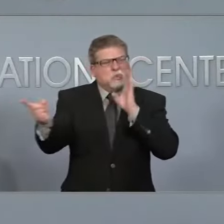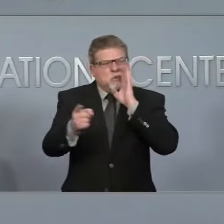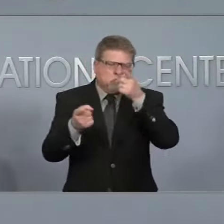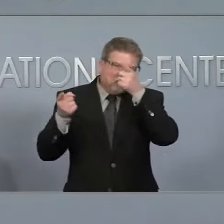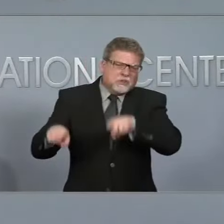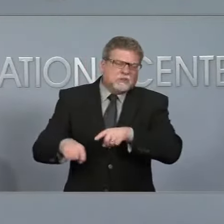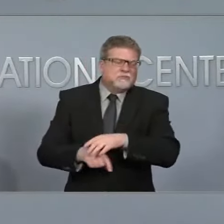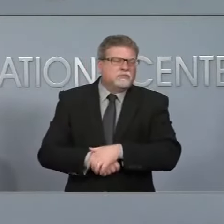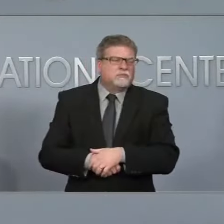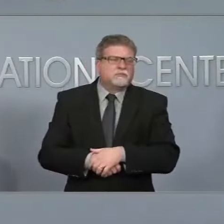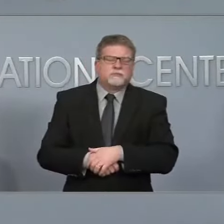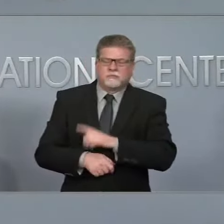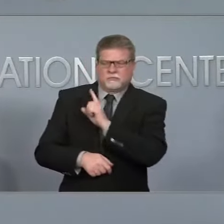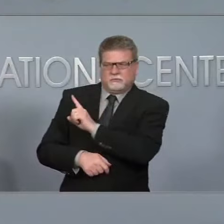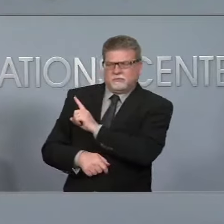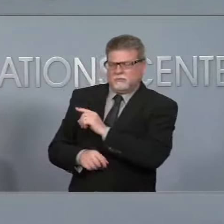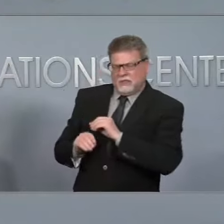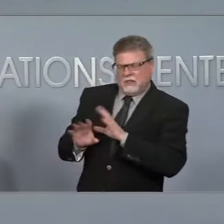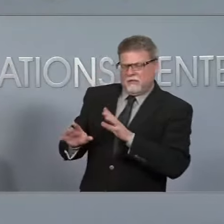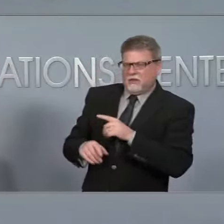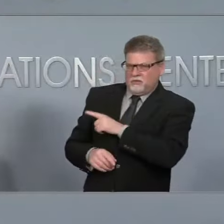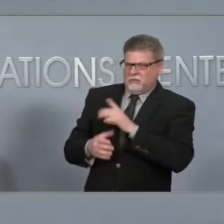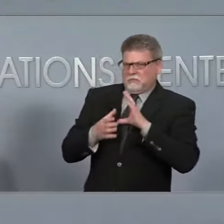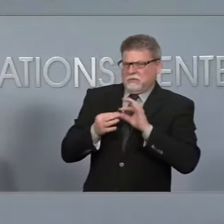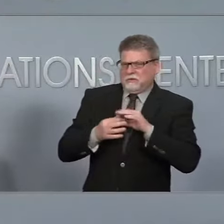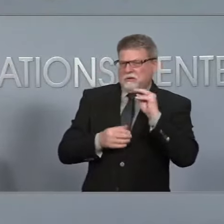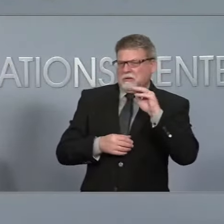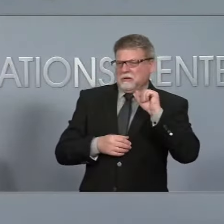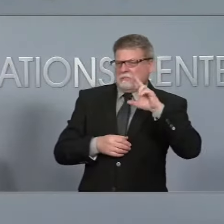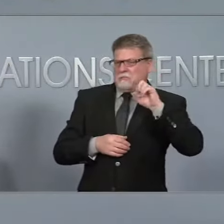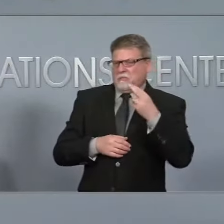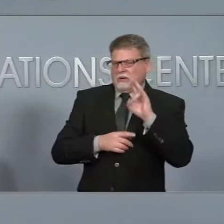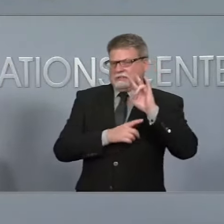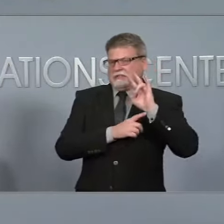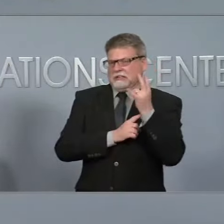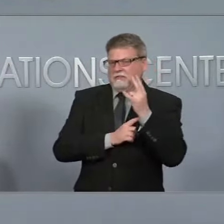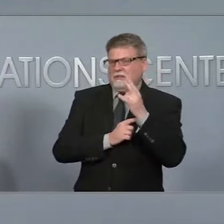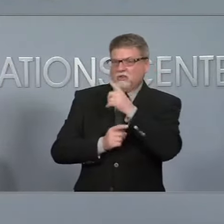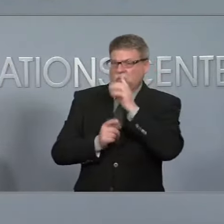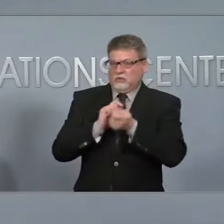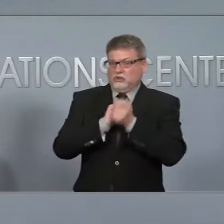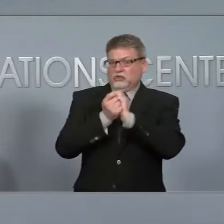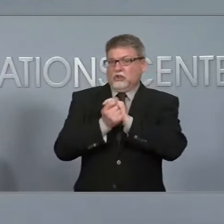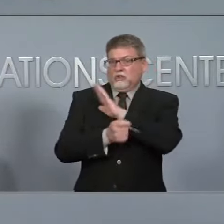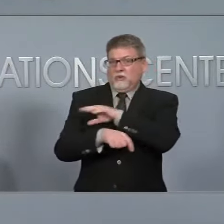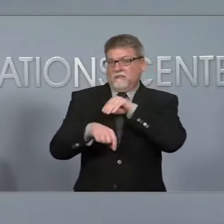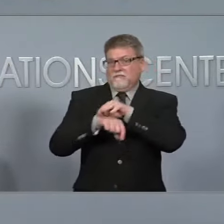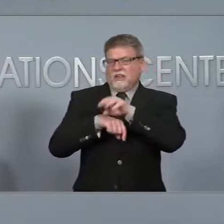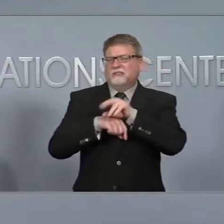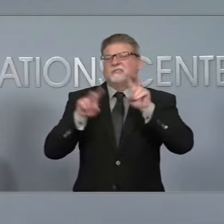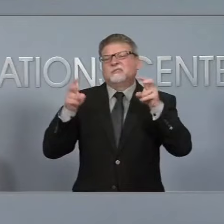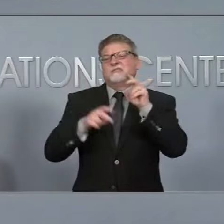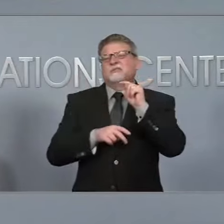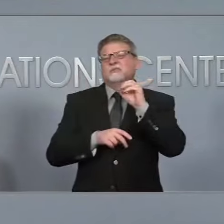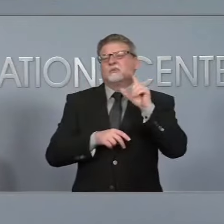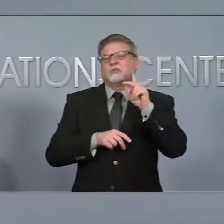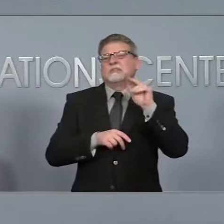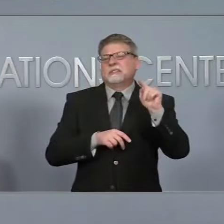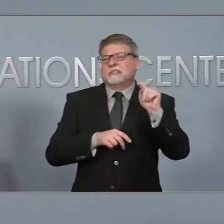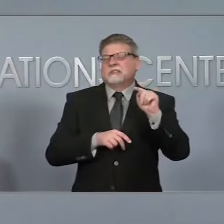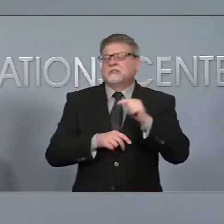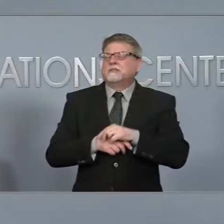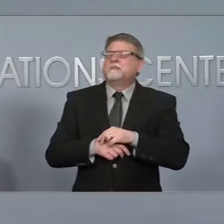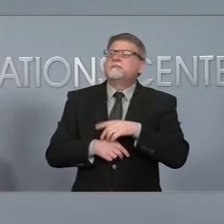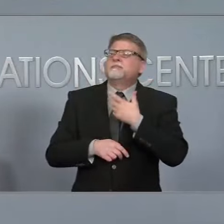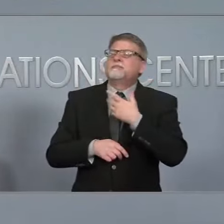here, because you mentioned March 7th as when the toolkit is going to be updated, where you encourage all schools to lift their mandates by March 7th.